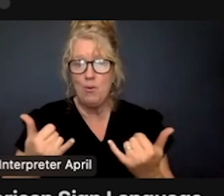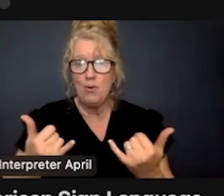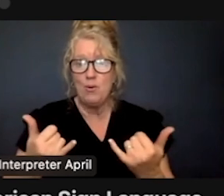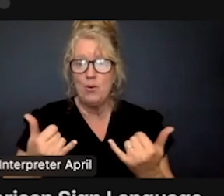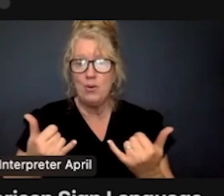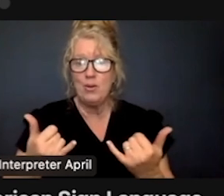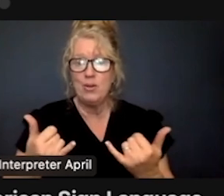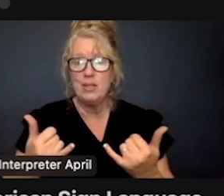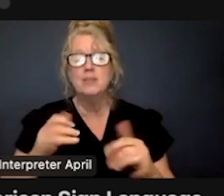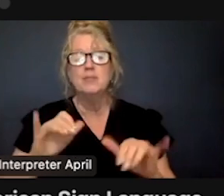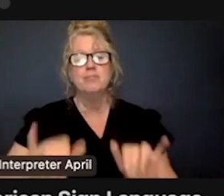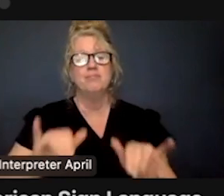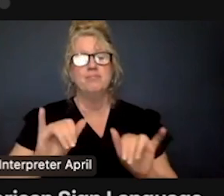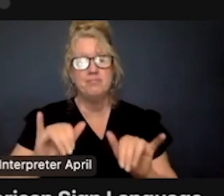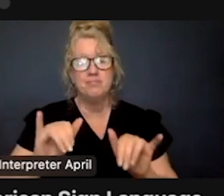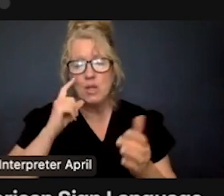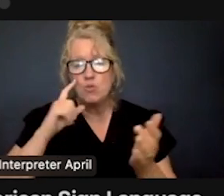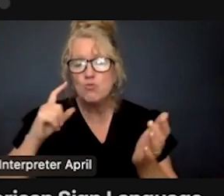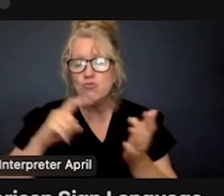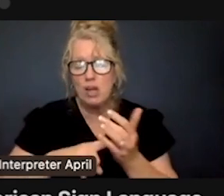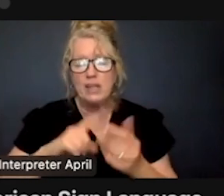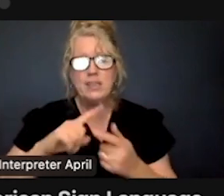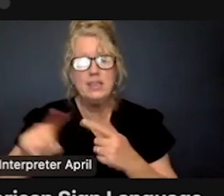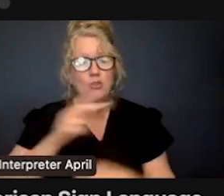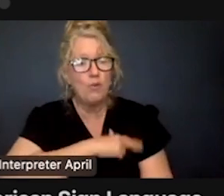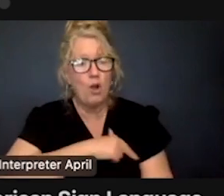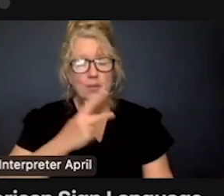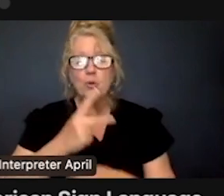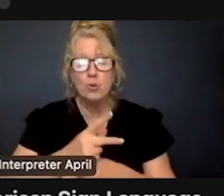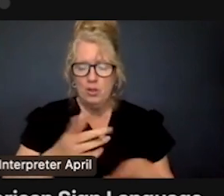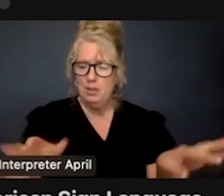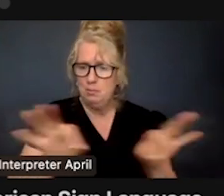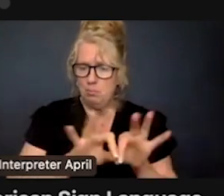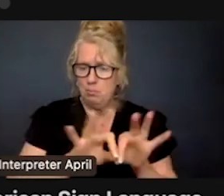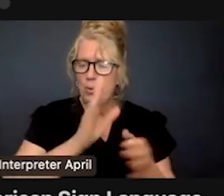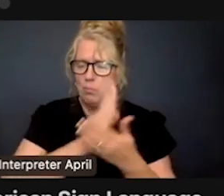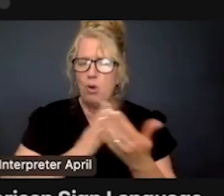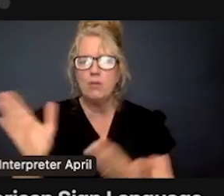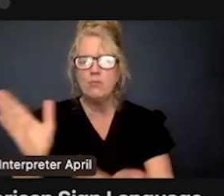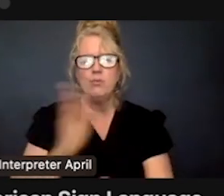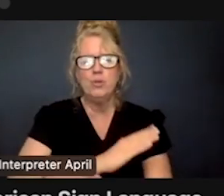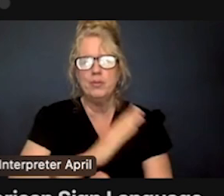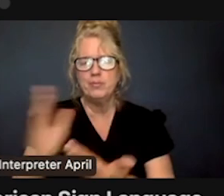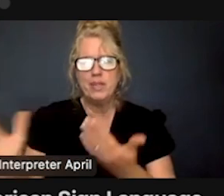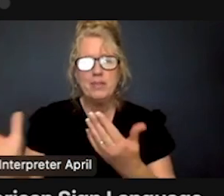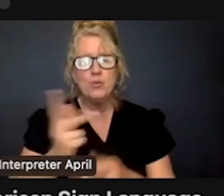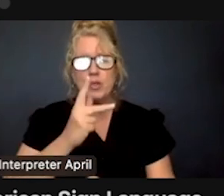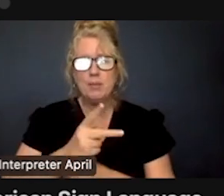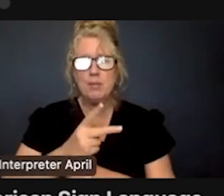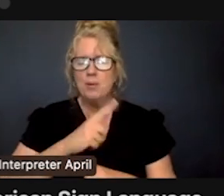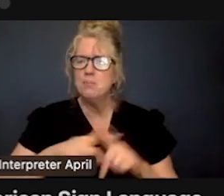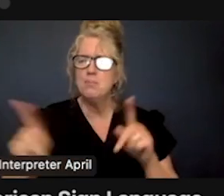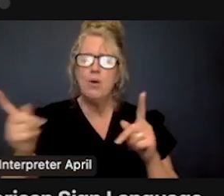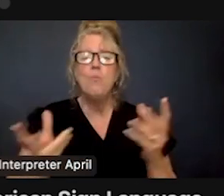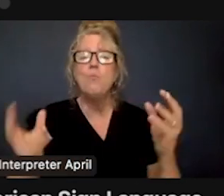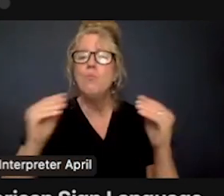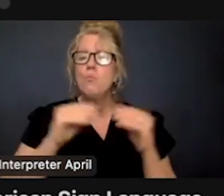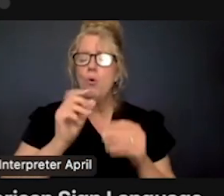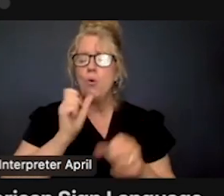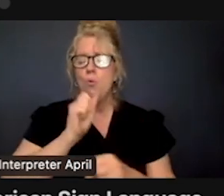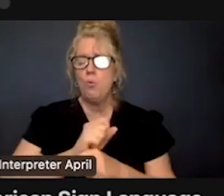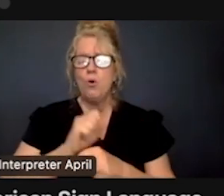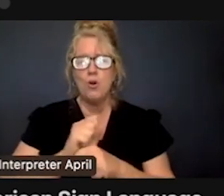there's a recognition that hospital care is an important part of the continuum of care, but that there's a lot more work that can be